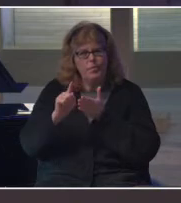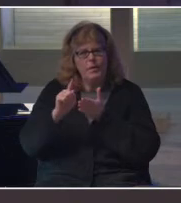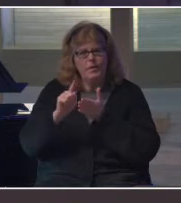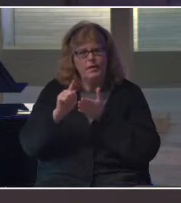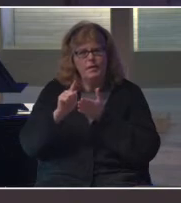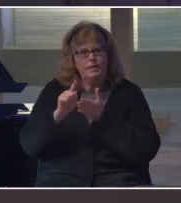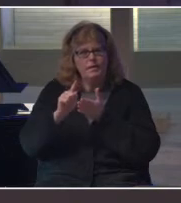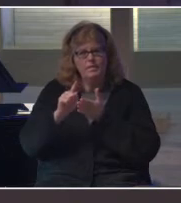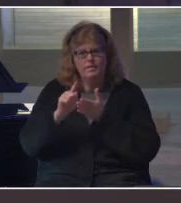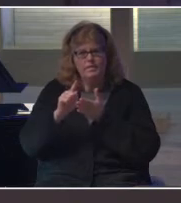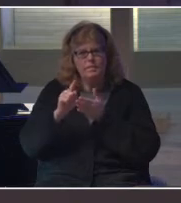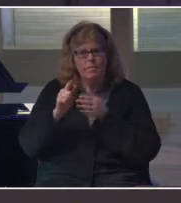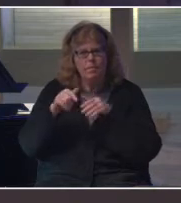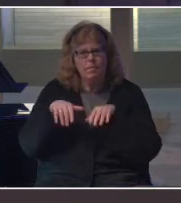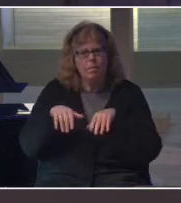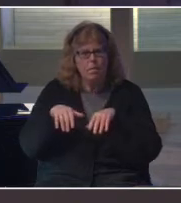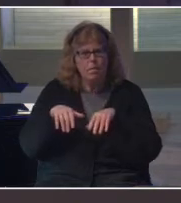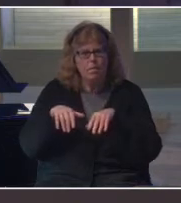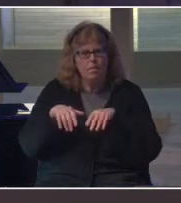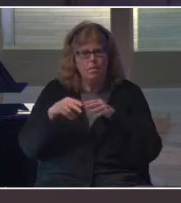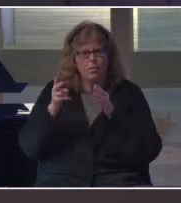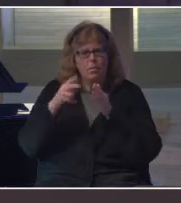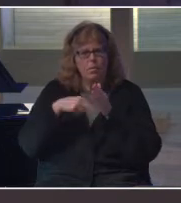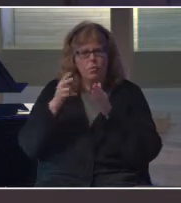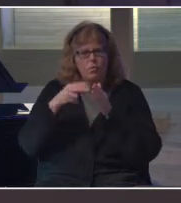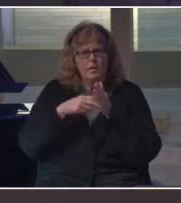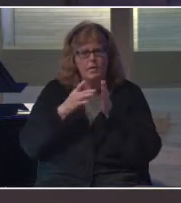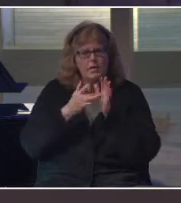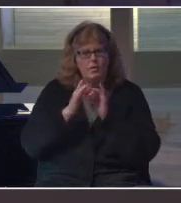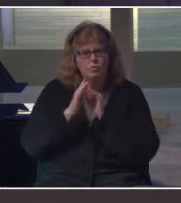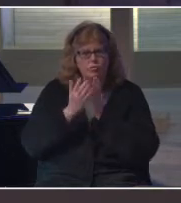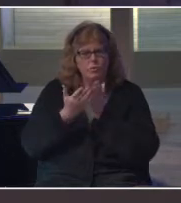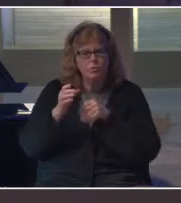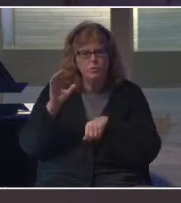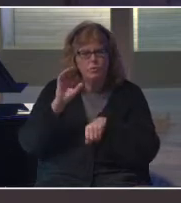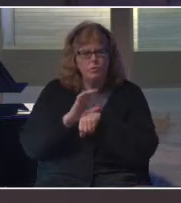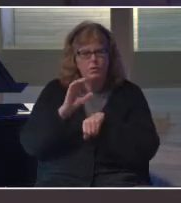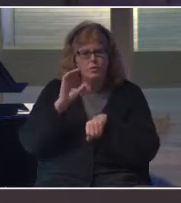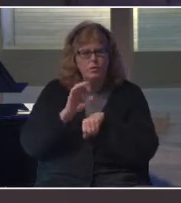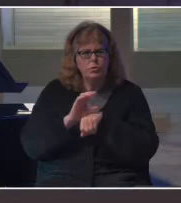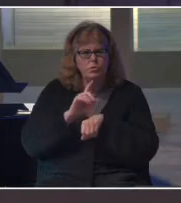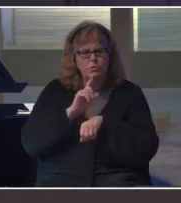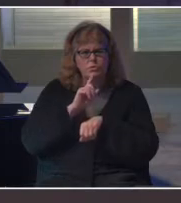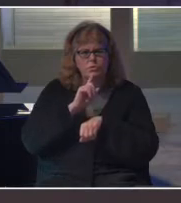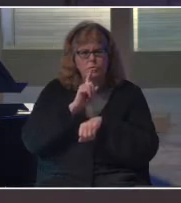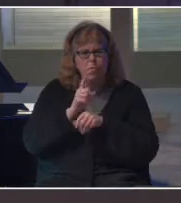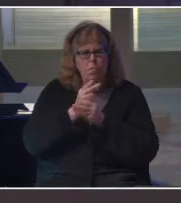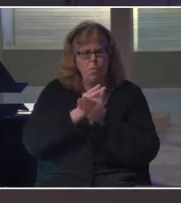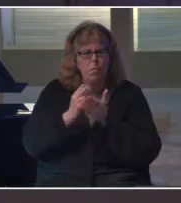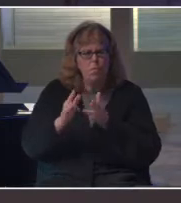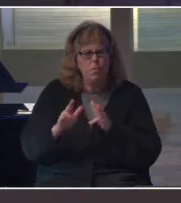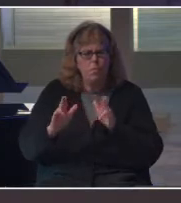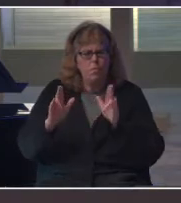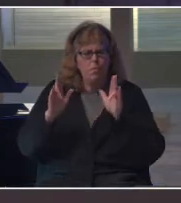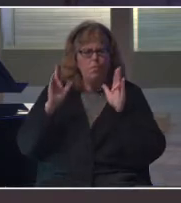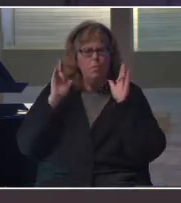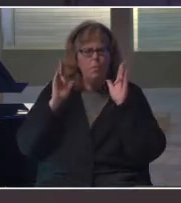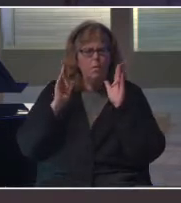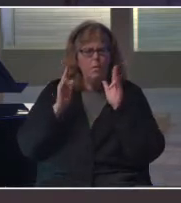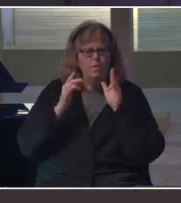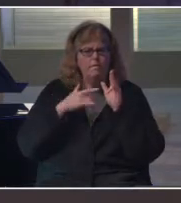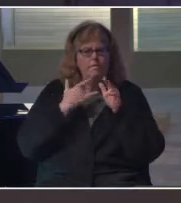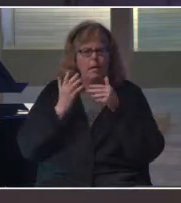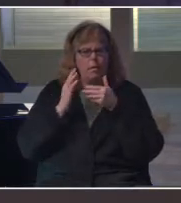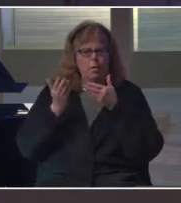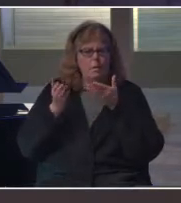a dirge. Reading scripture at this church, it was so holy and sanctimonious that we were all about to